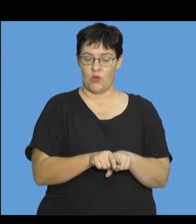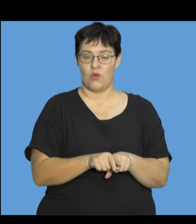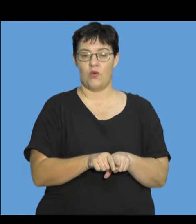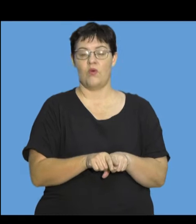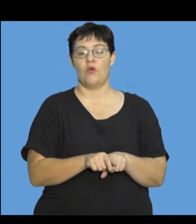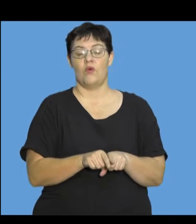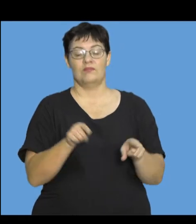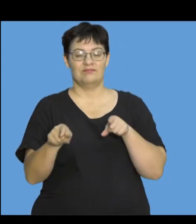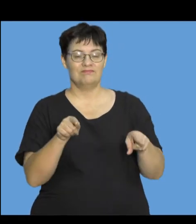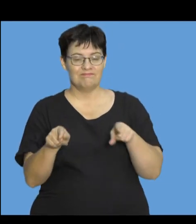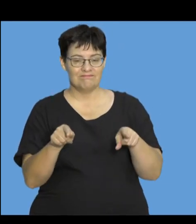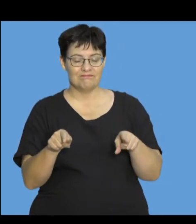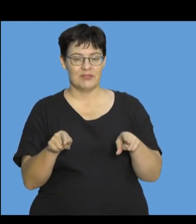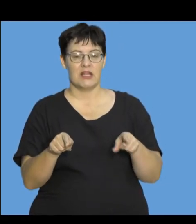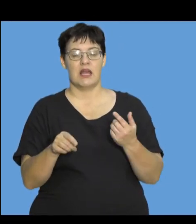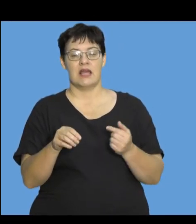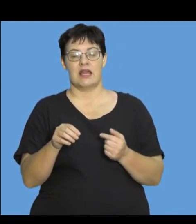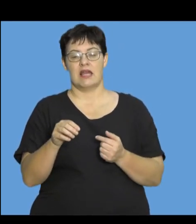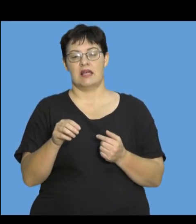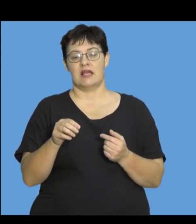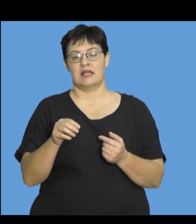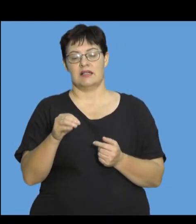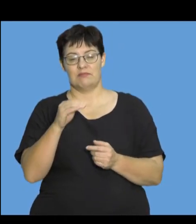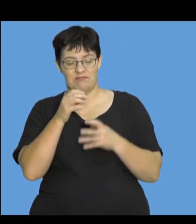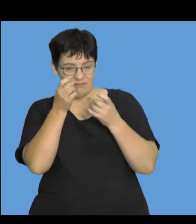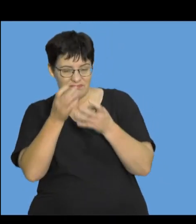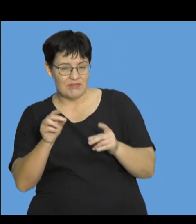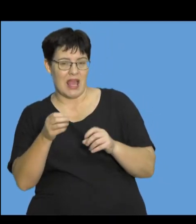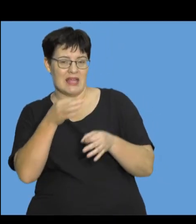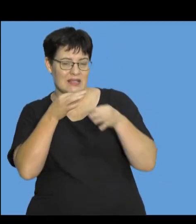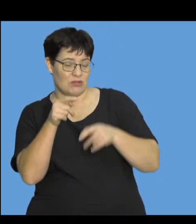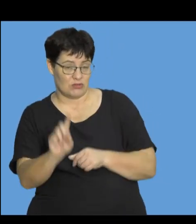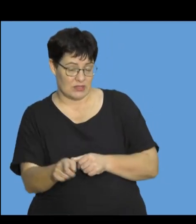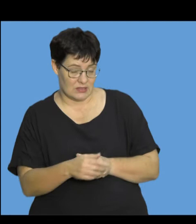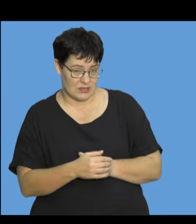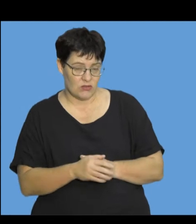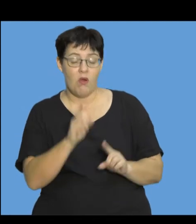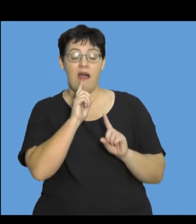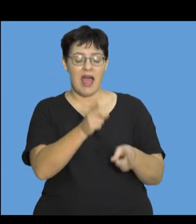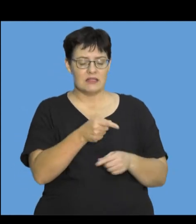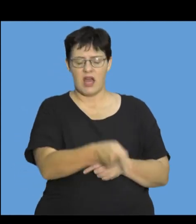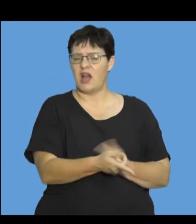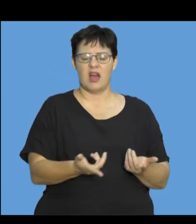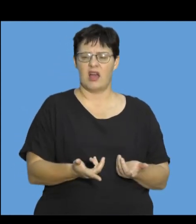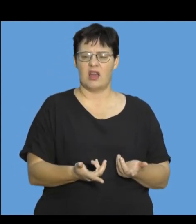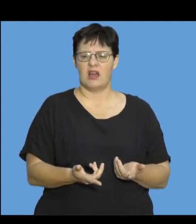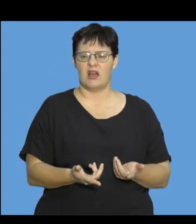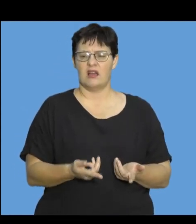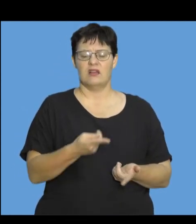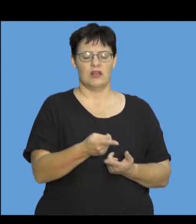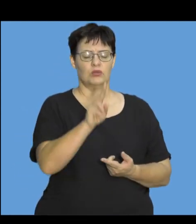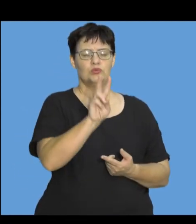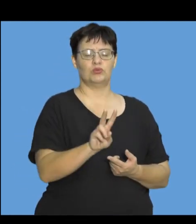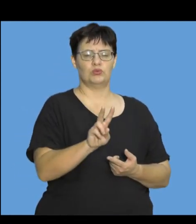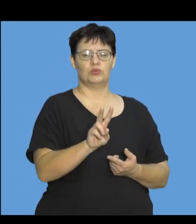the definitions. Why am I saying the definitions? Because at times you will find that the answer that I'm left with here